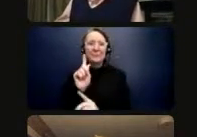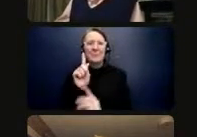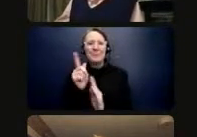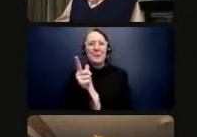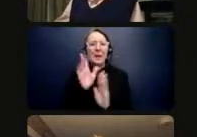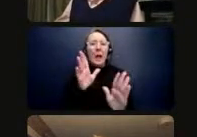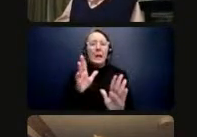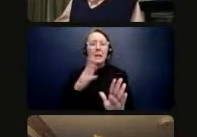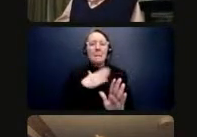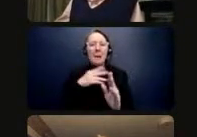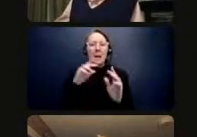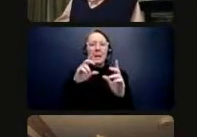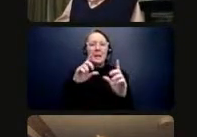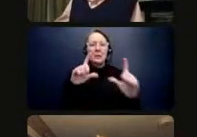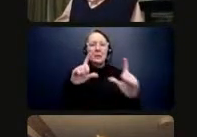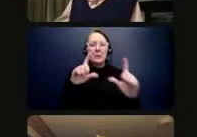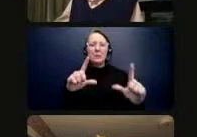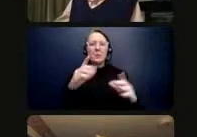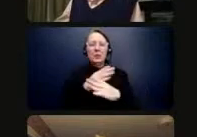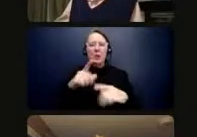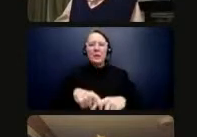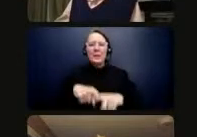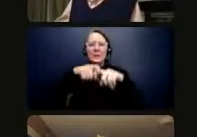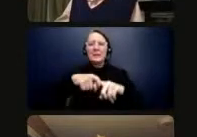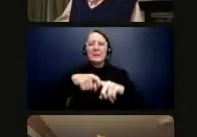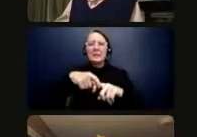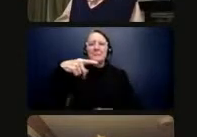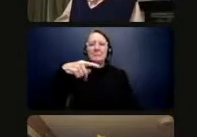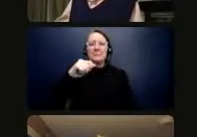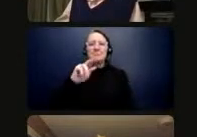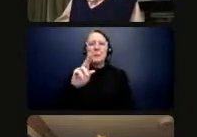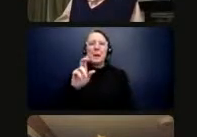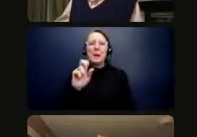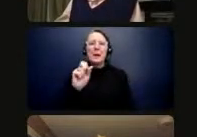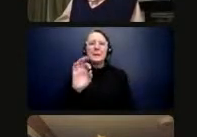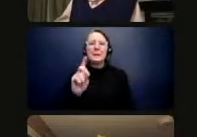Oh, my screen sharing is paused.